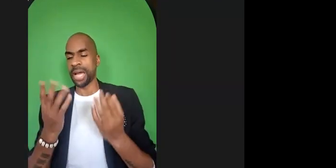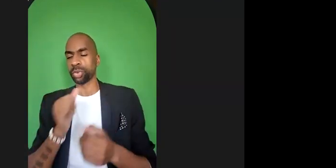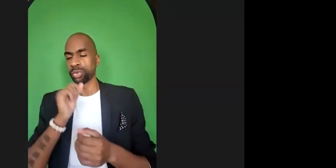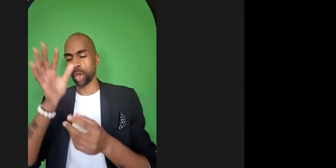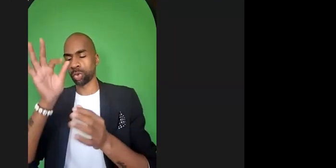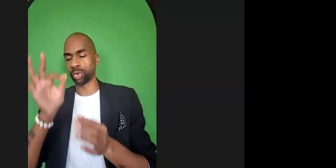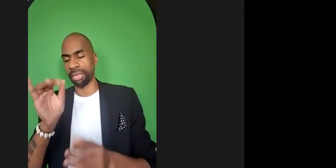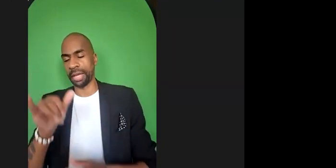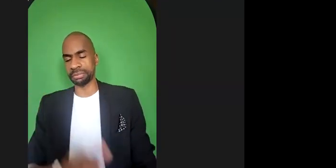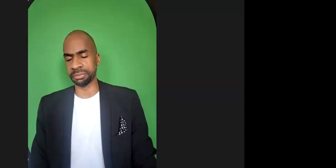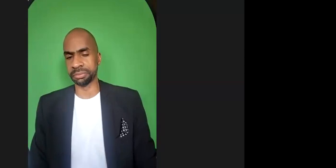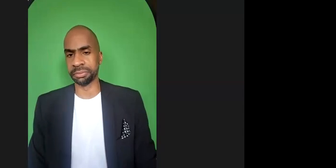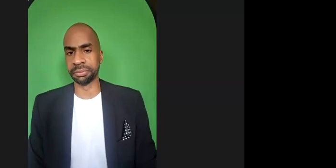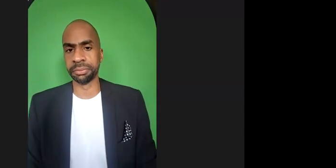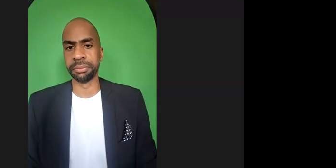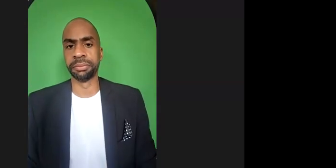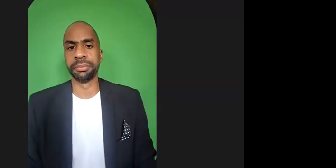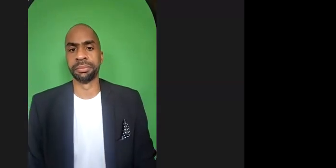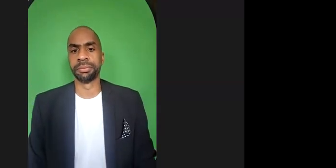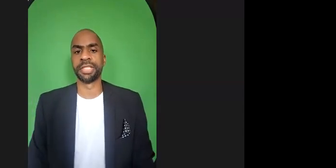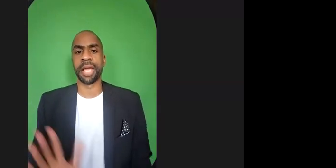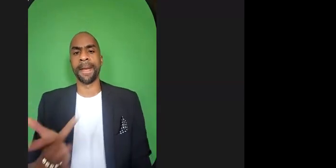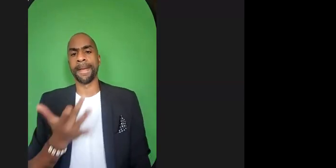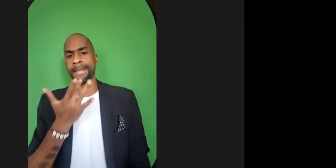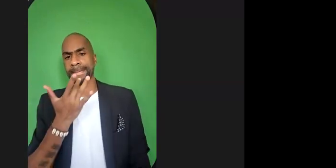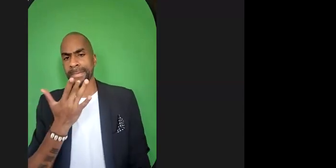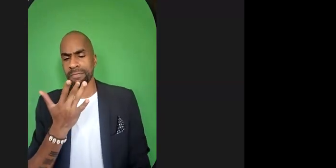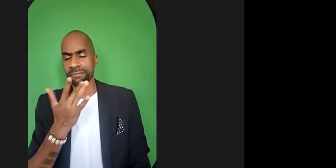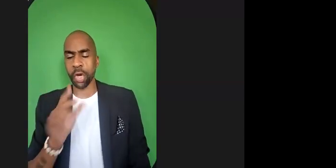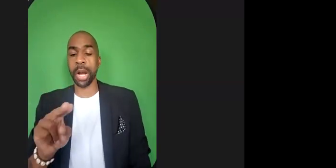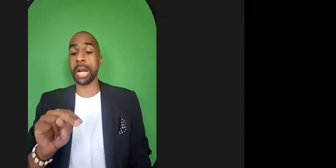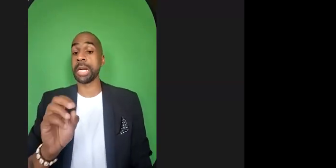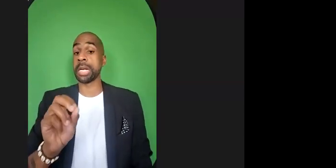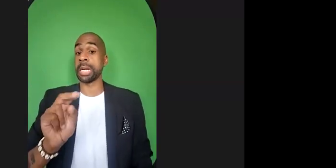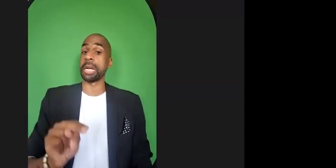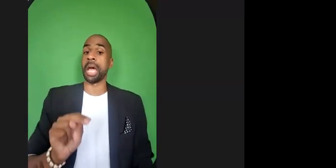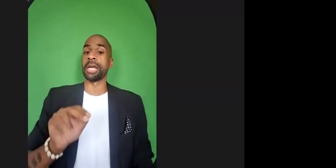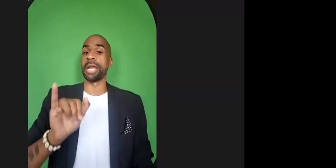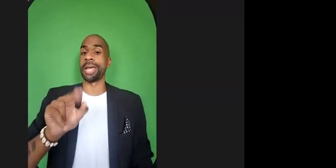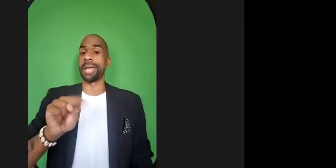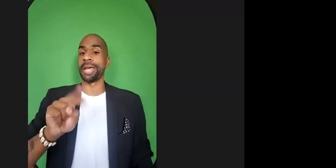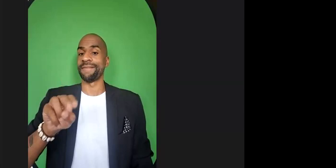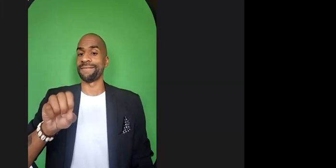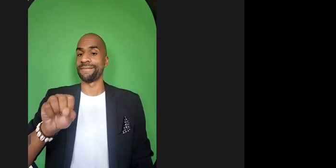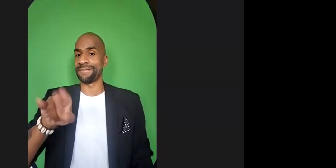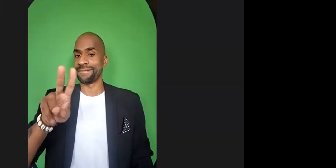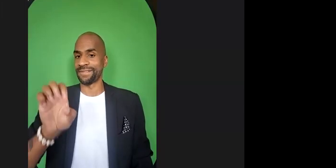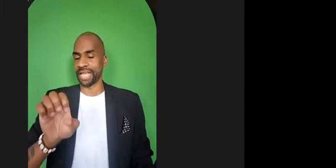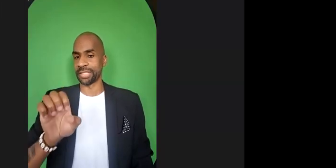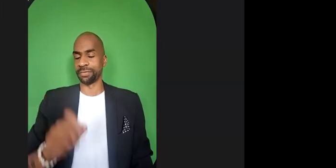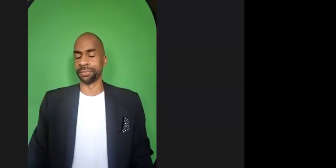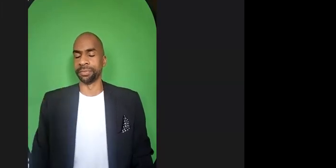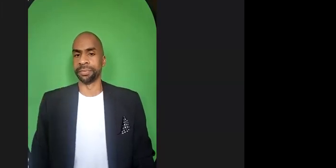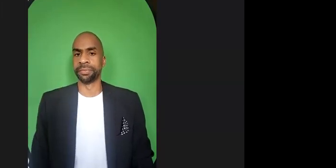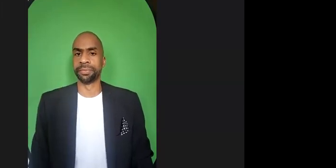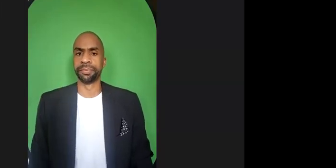prefer to stay with non-invasive ventilation, if any, breathing support. Right.